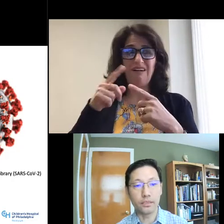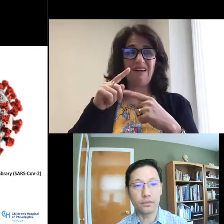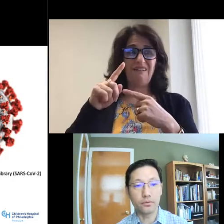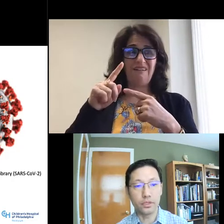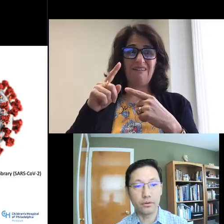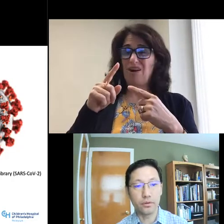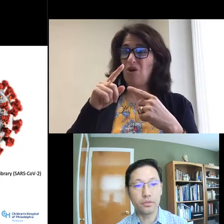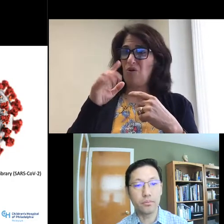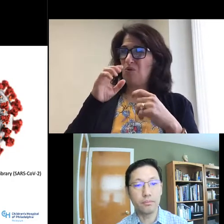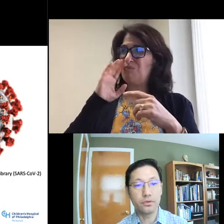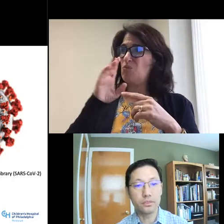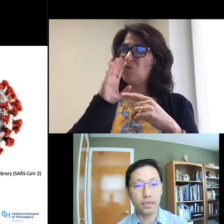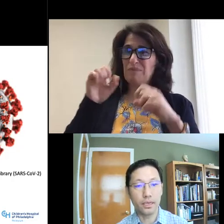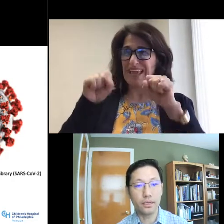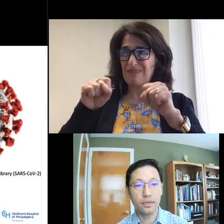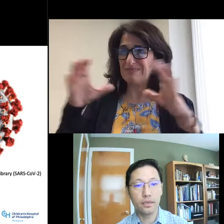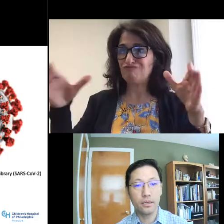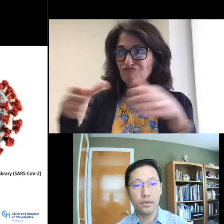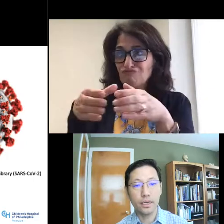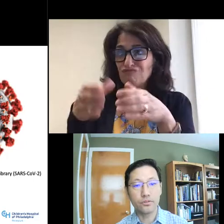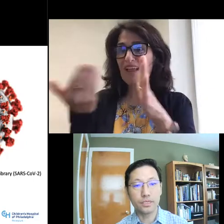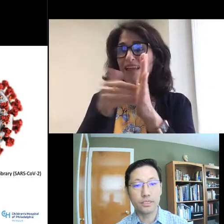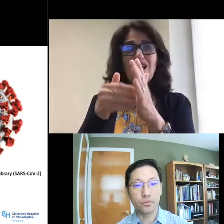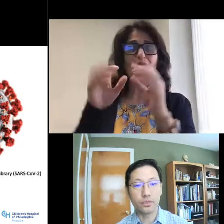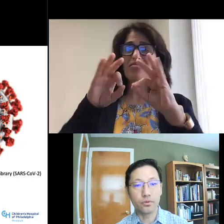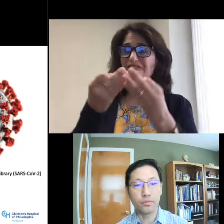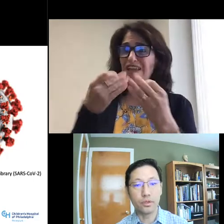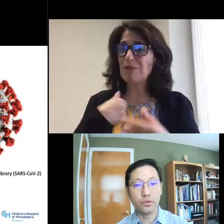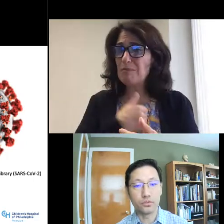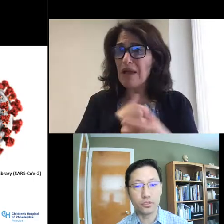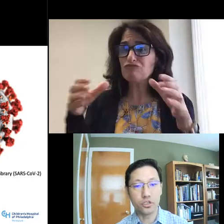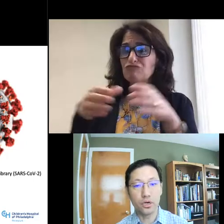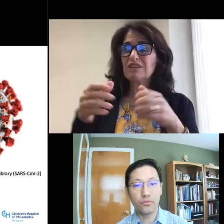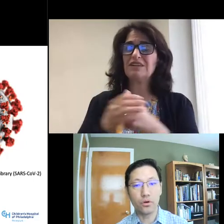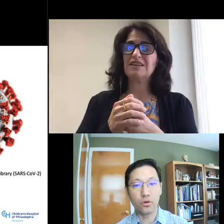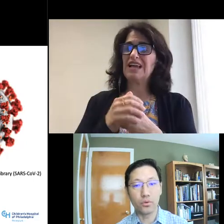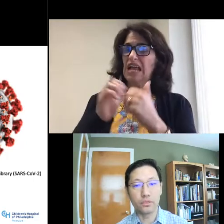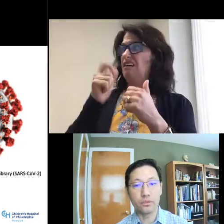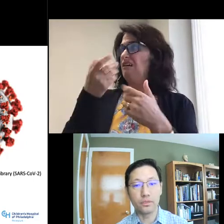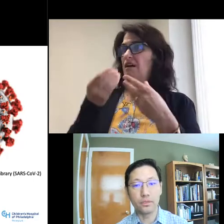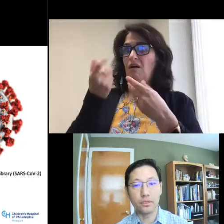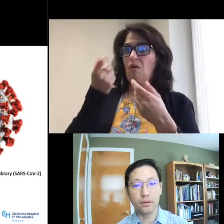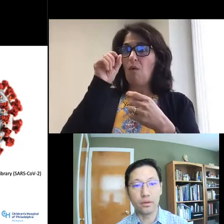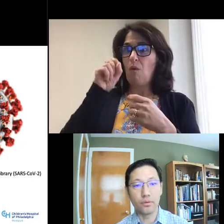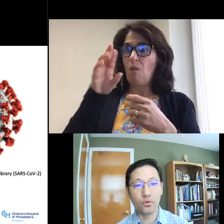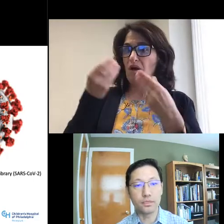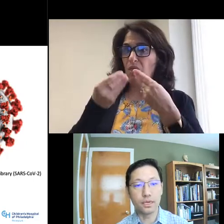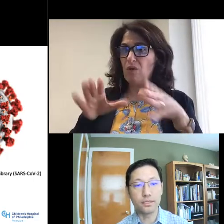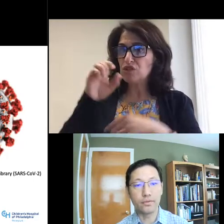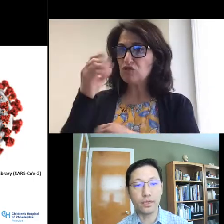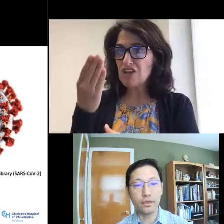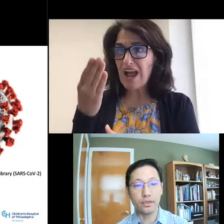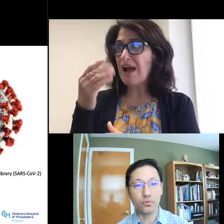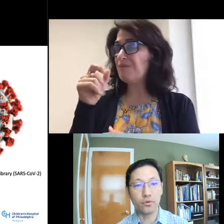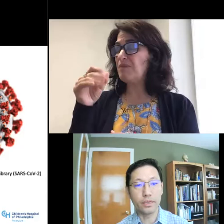to gather with their community members again, as well as whether they will lose their job or whether their loved ones are